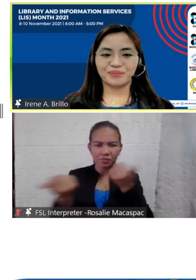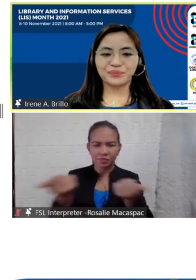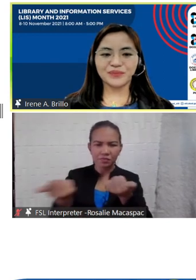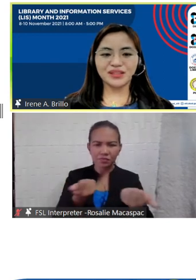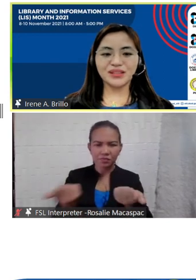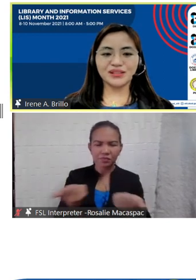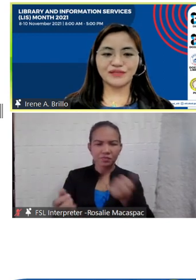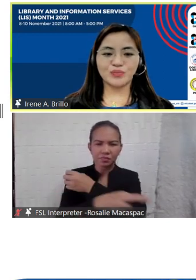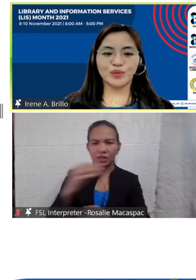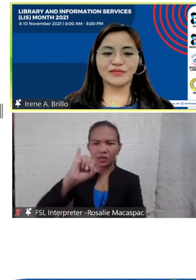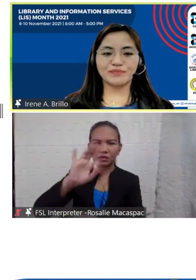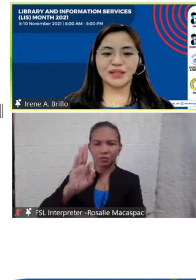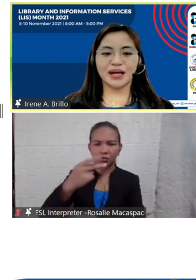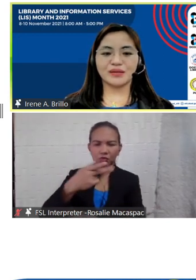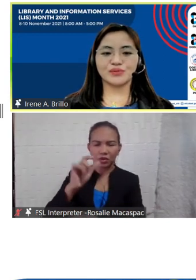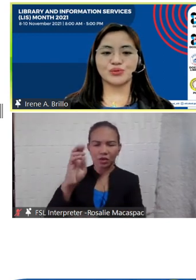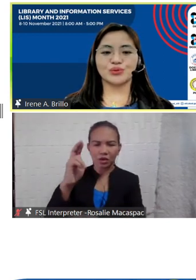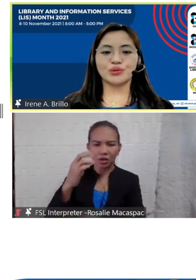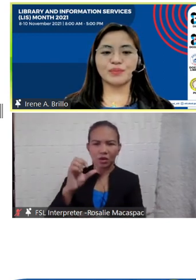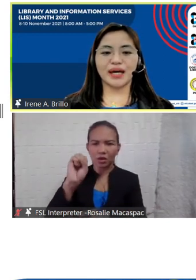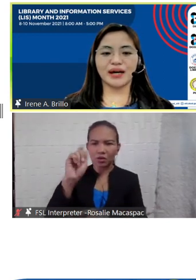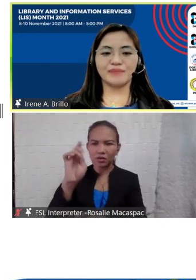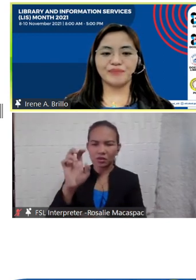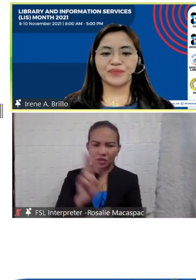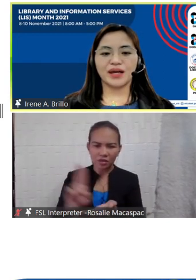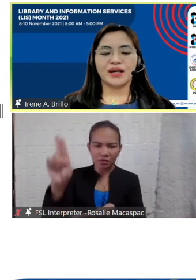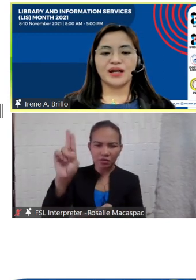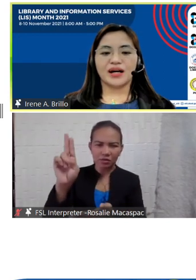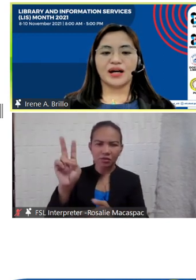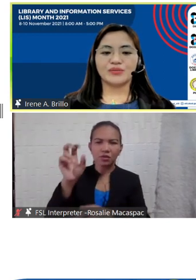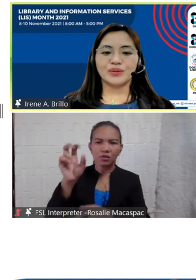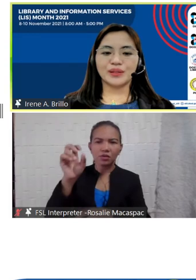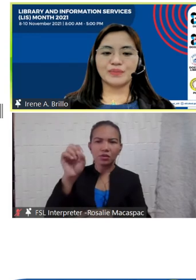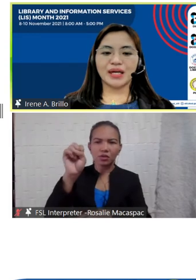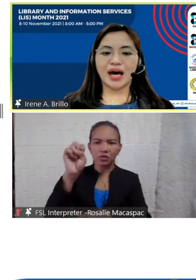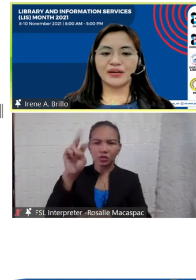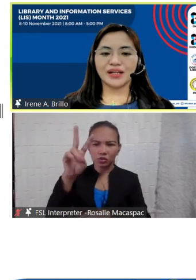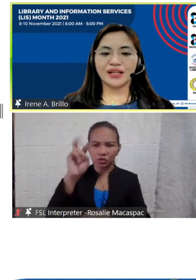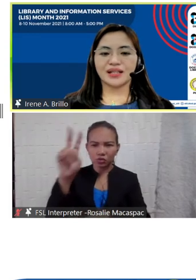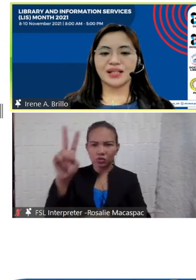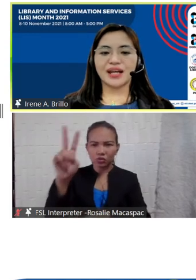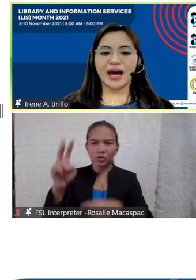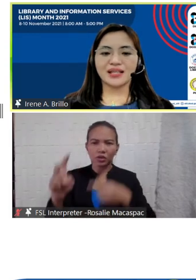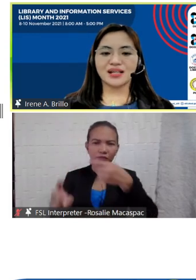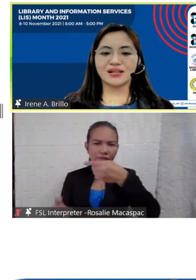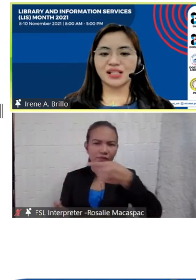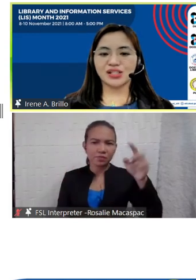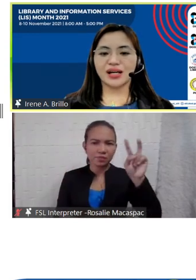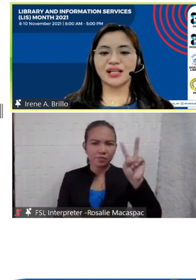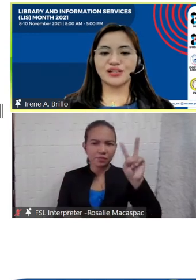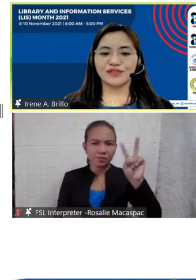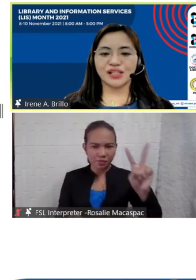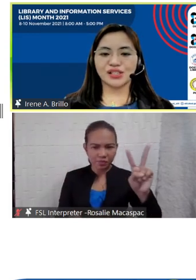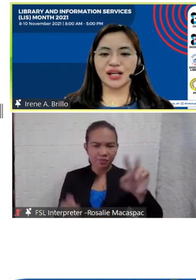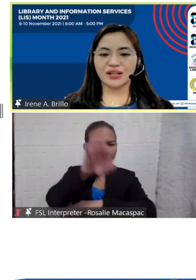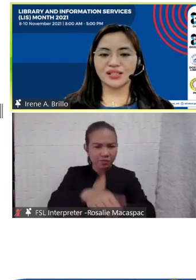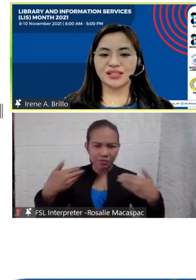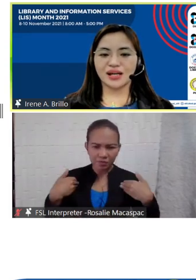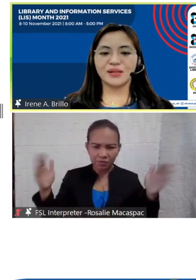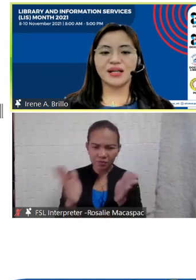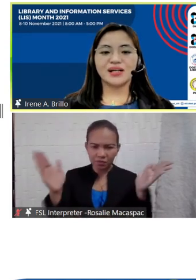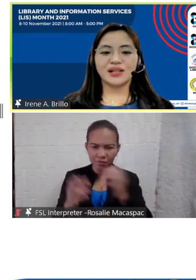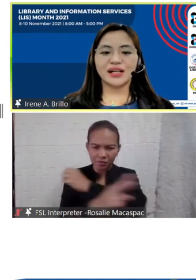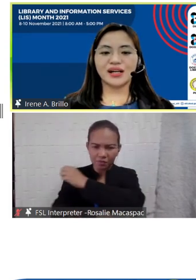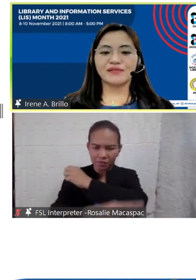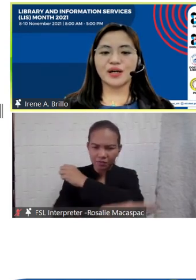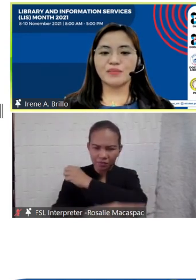University. From 12 p.m. to 2 p.m., we will be having the Enhancing Regional Innovation